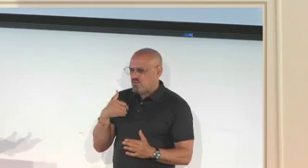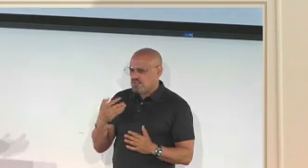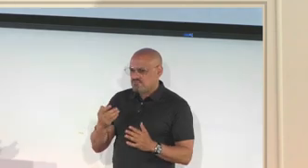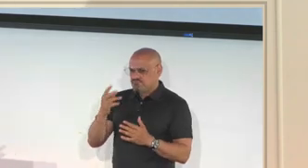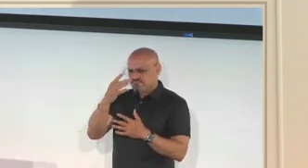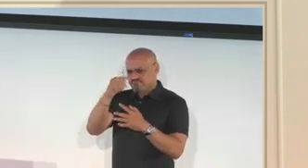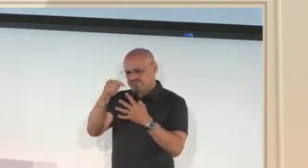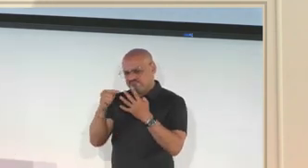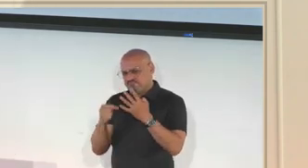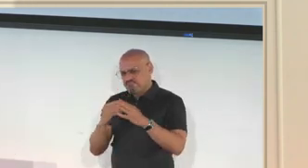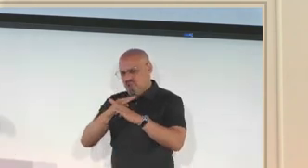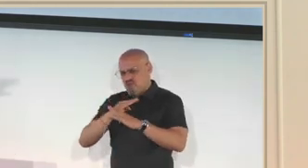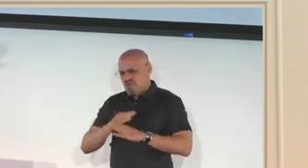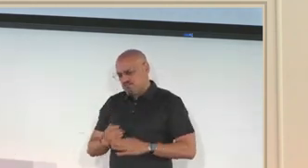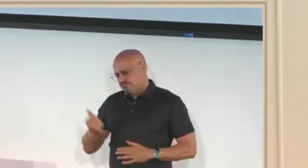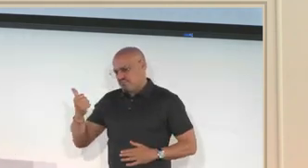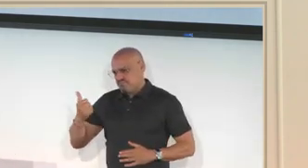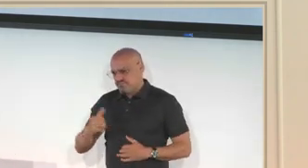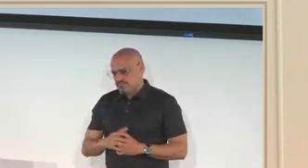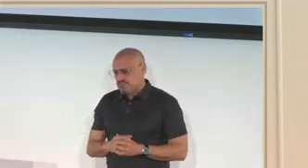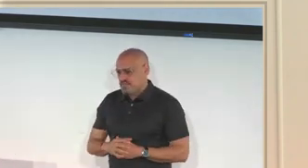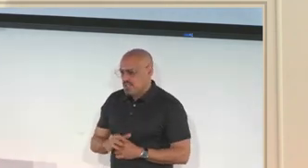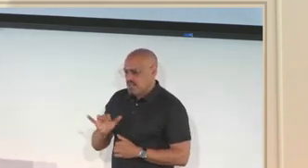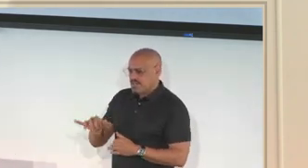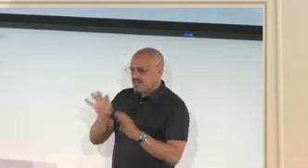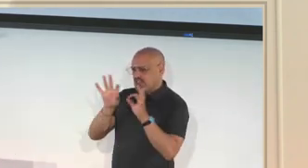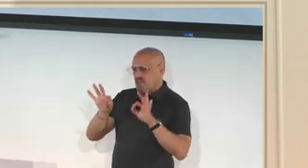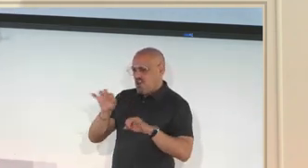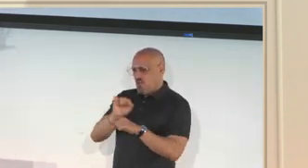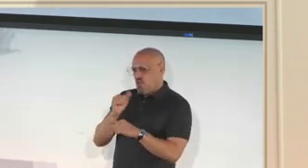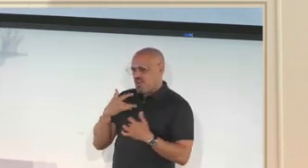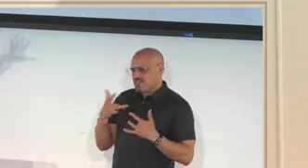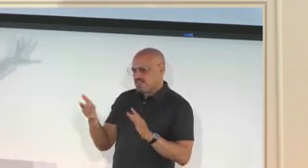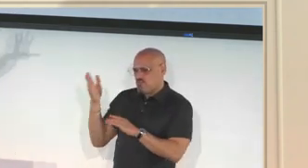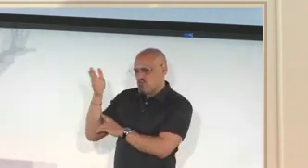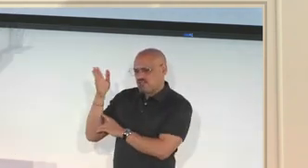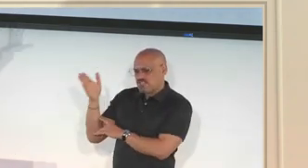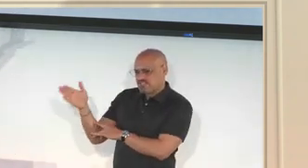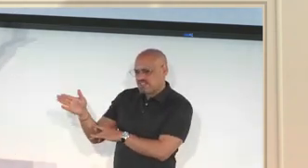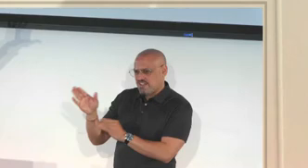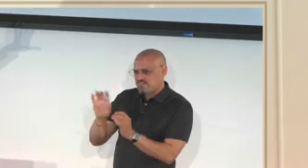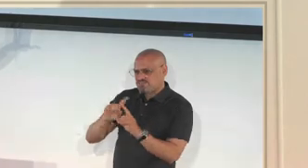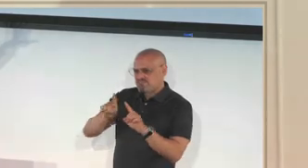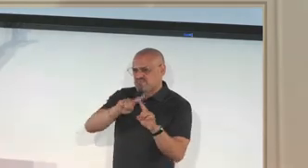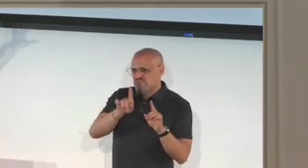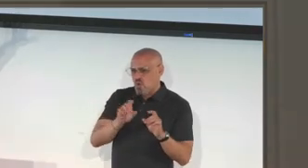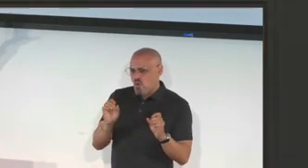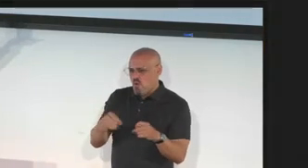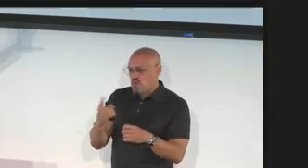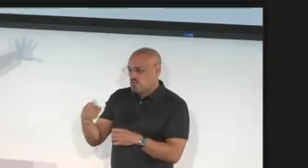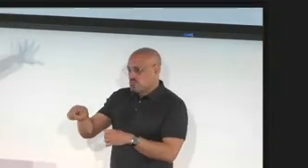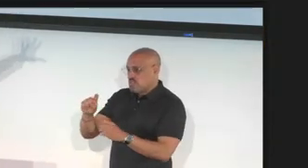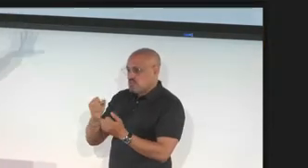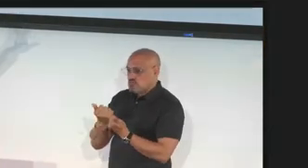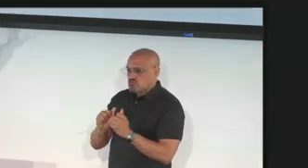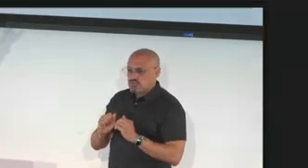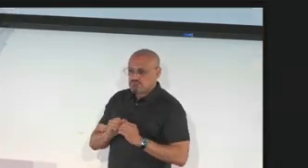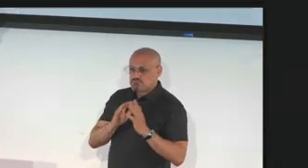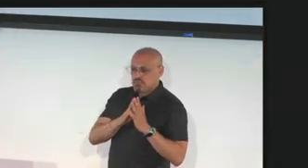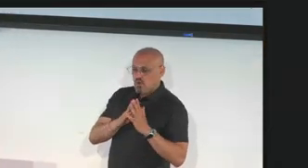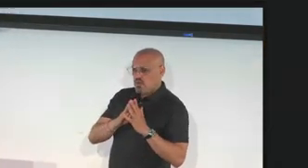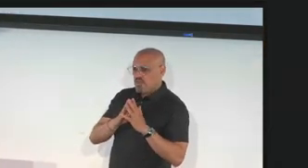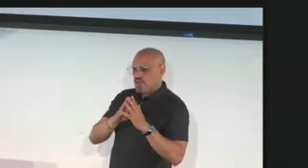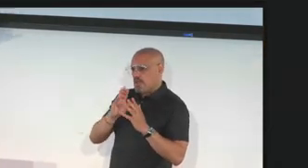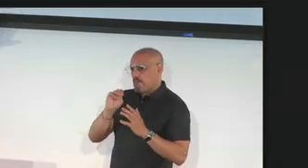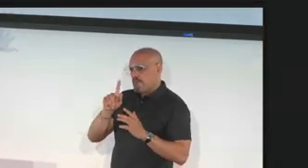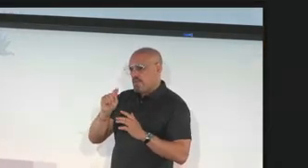all of these disablement factors. And this is the framework that I tend to present to organizations when they're trying to build their metaverse worlds,